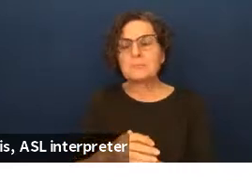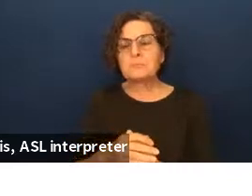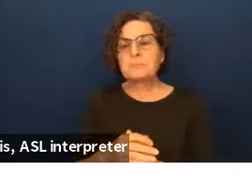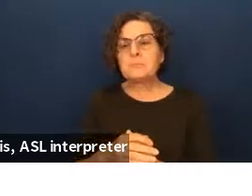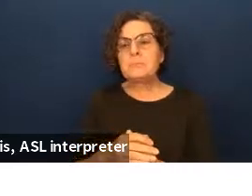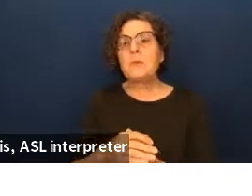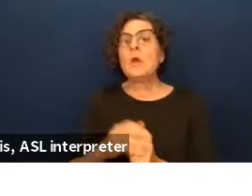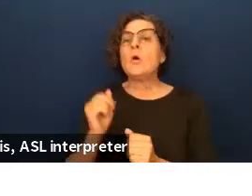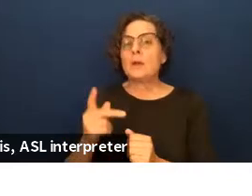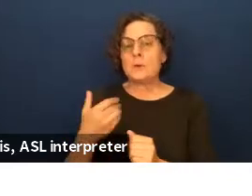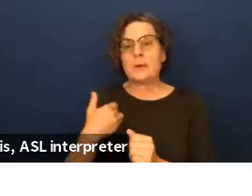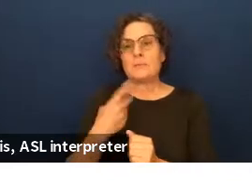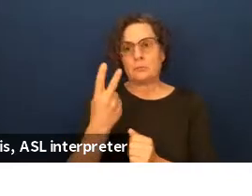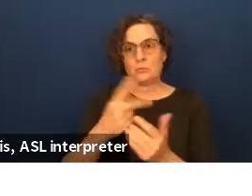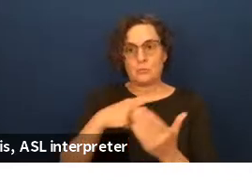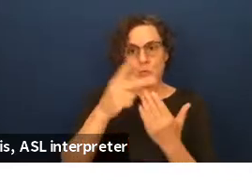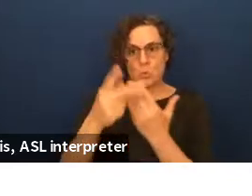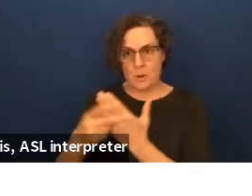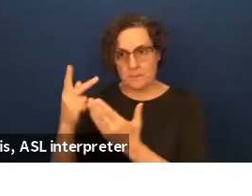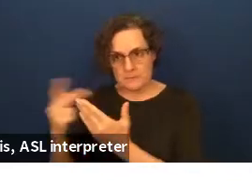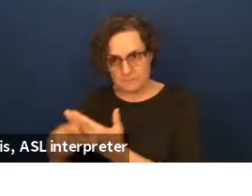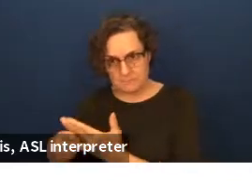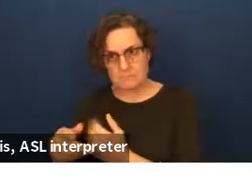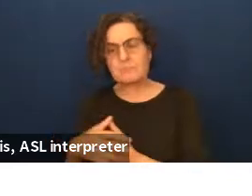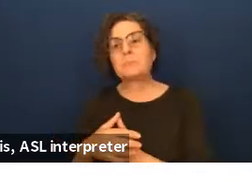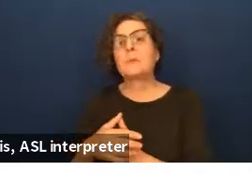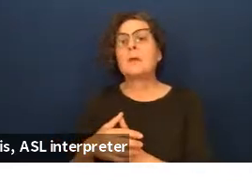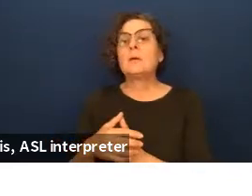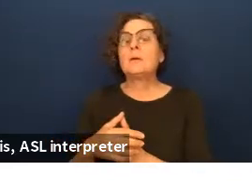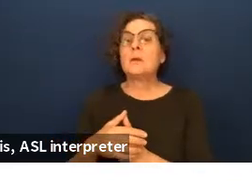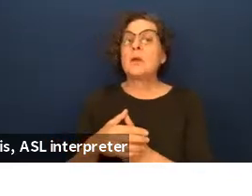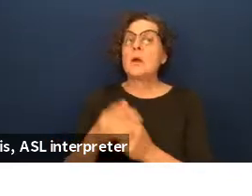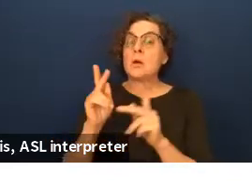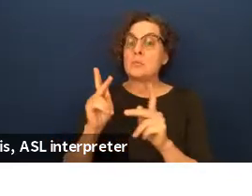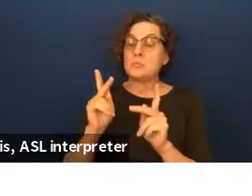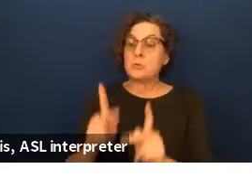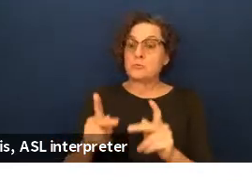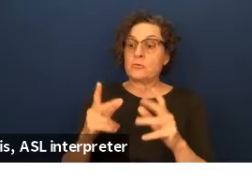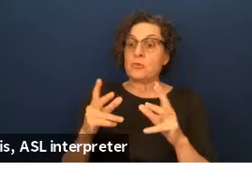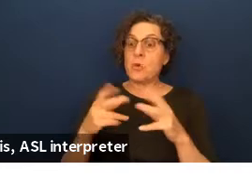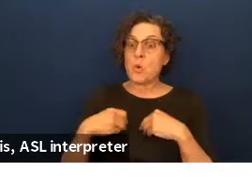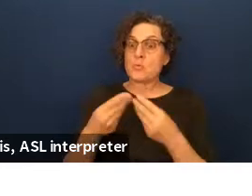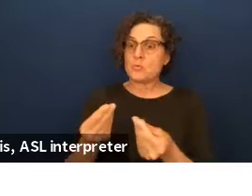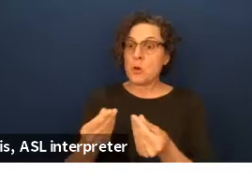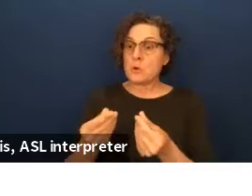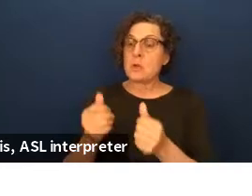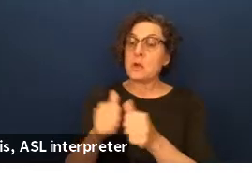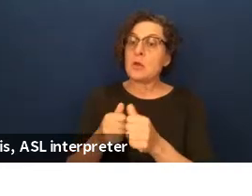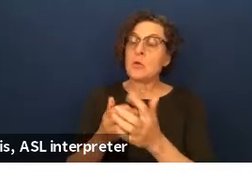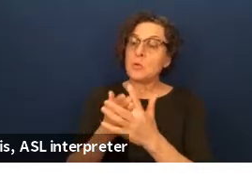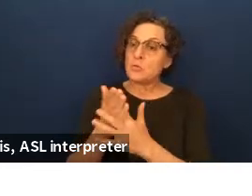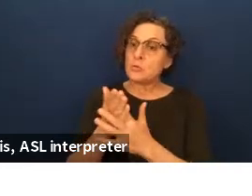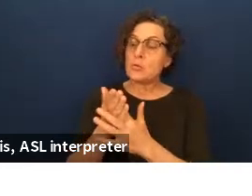Basically, there's two different programs. A property owner can choose to either go through the public program,